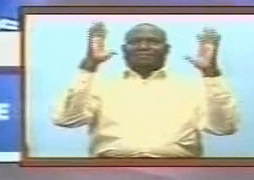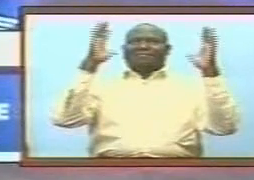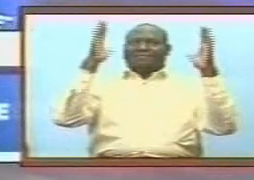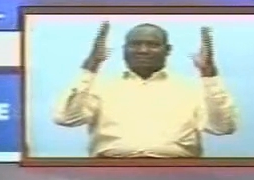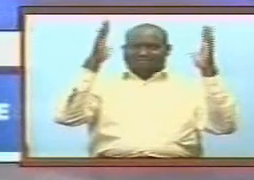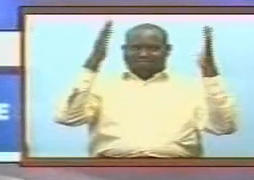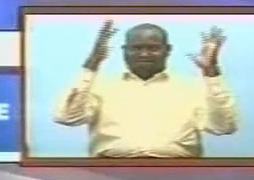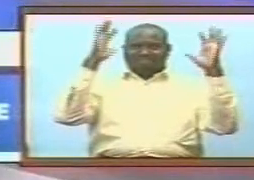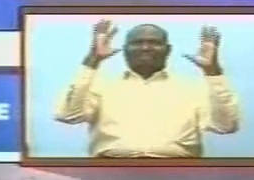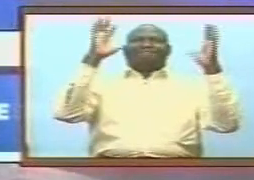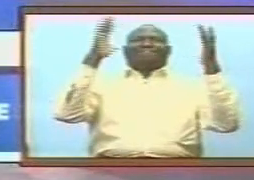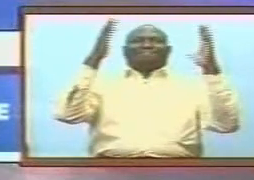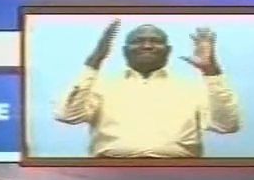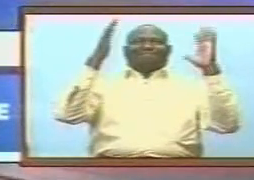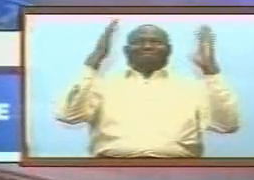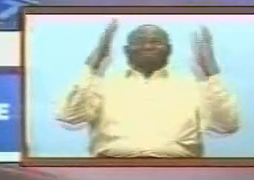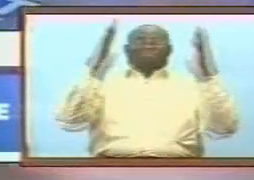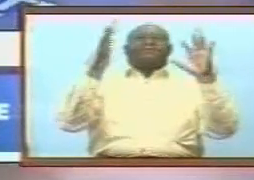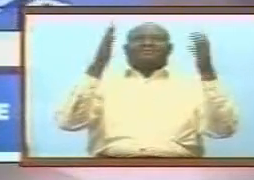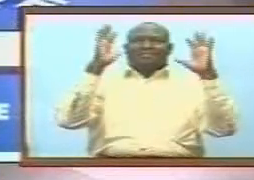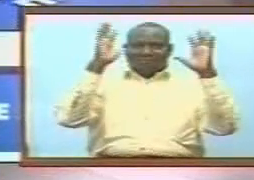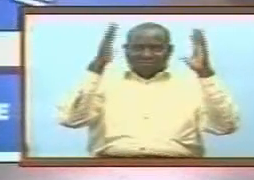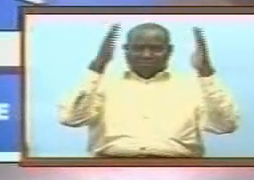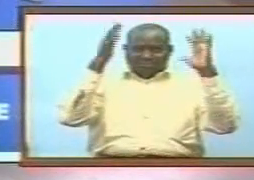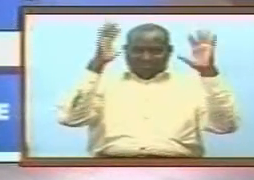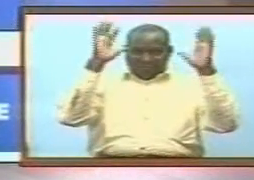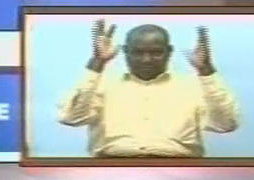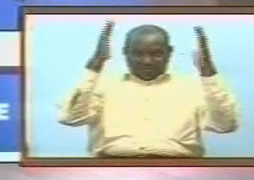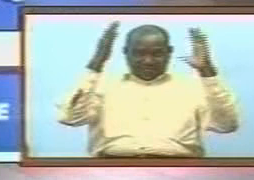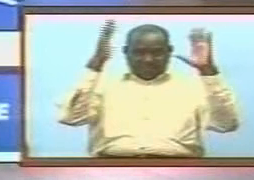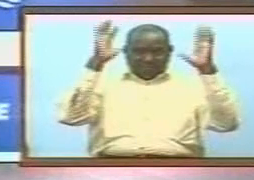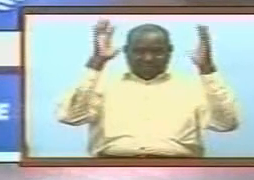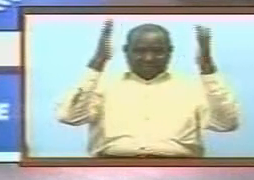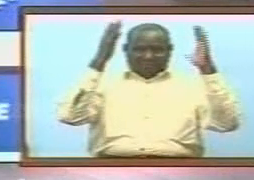before engaging in bare-knuckle showdown.